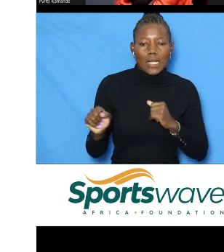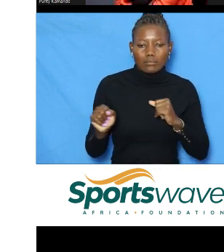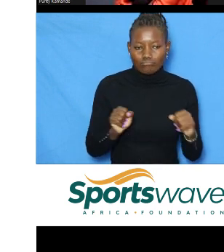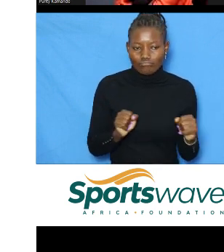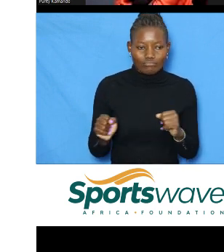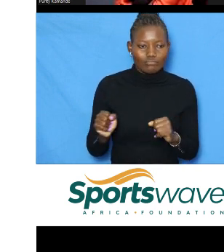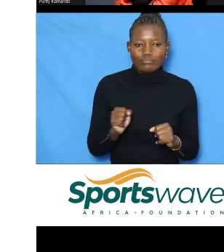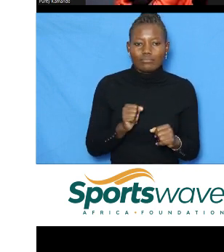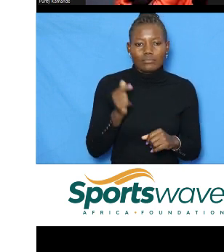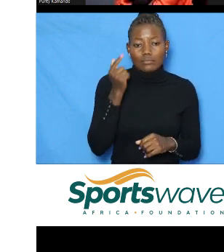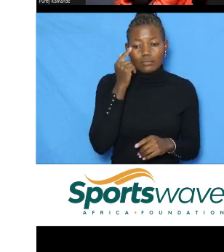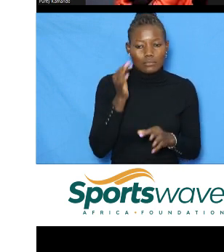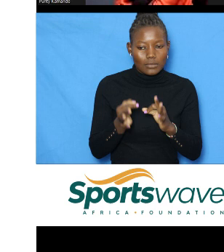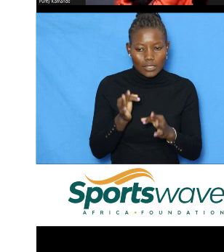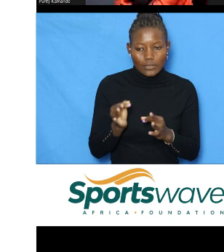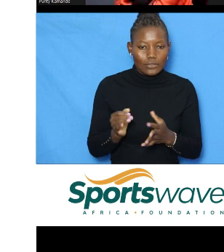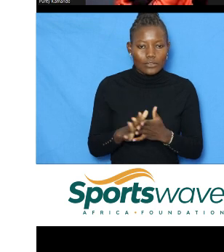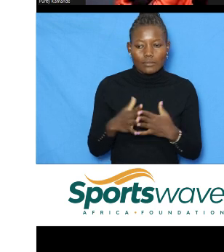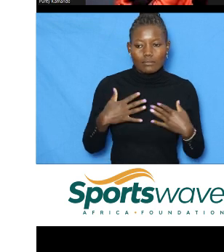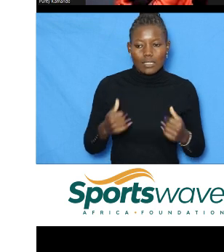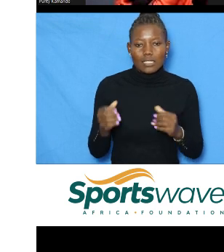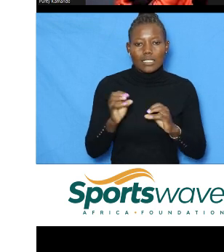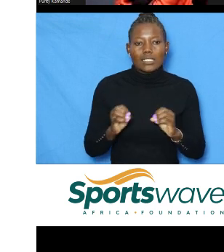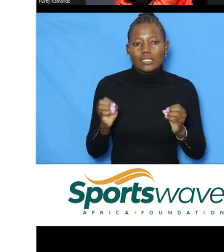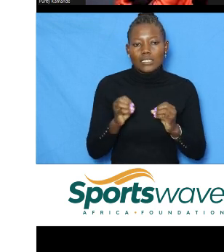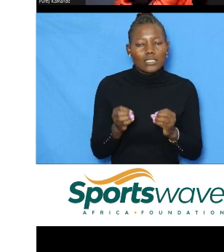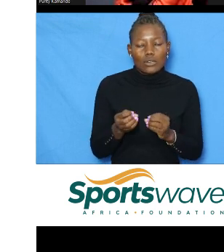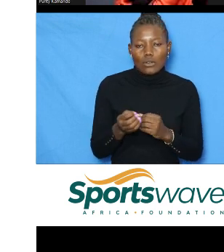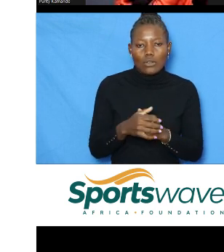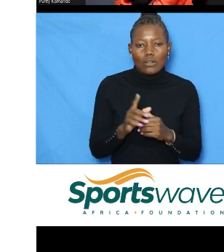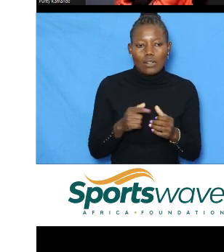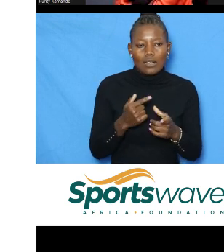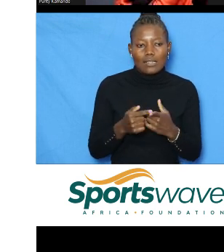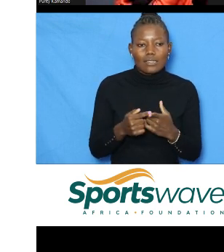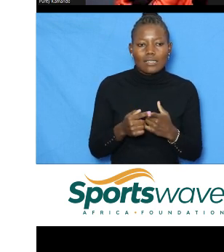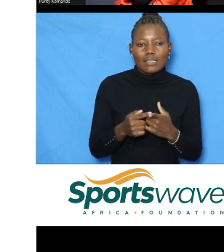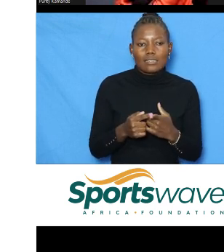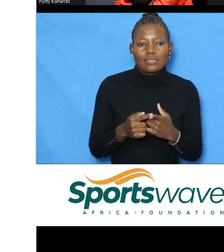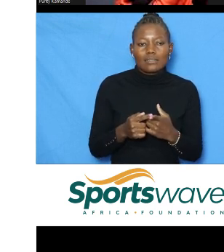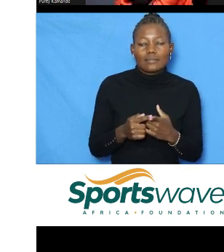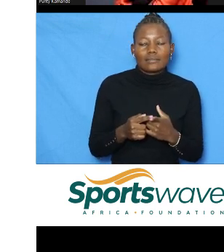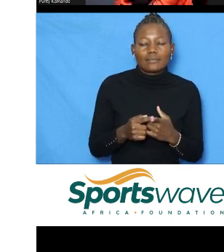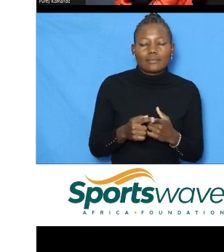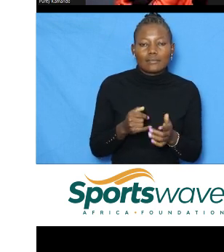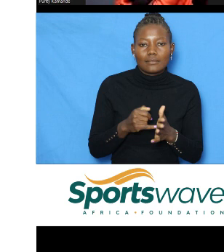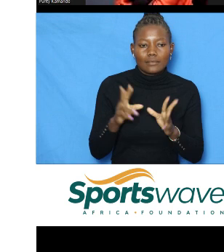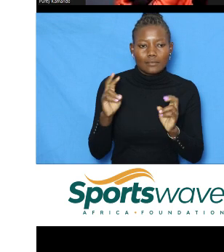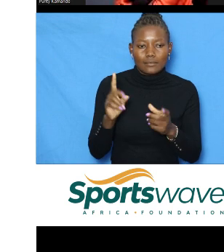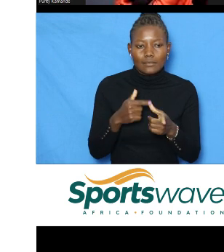So you will find if it is not healthy, if it is not within the right parameters, then this will have an issue. Then